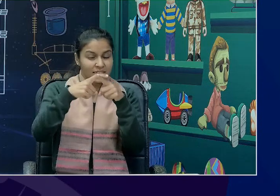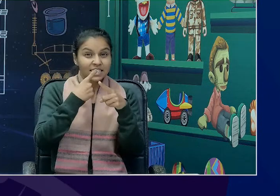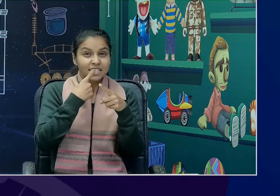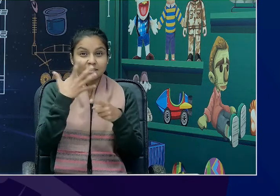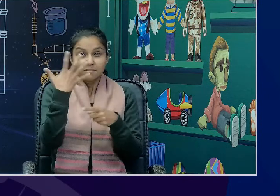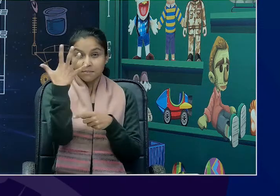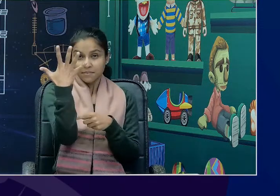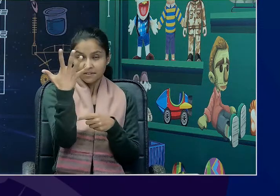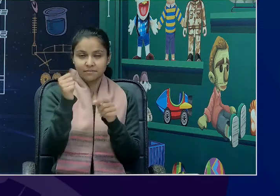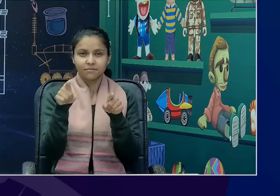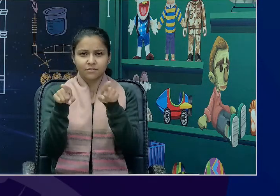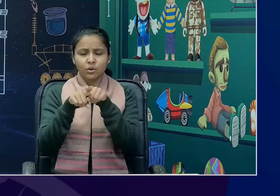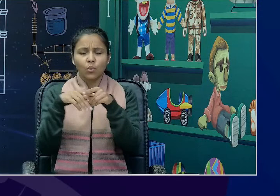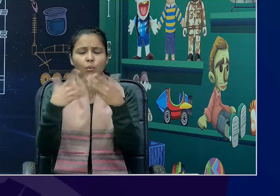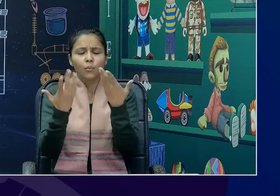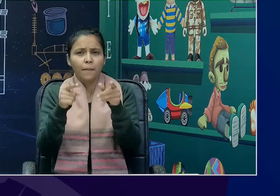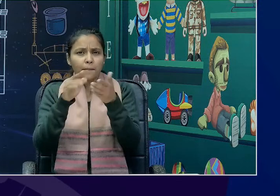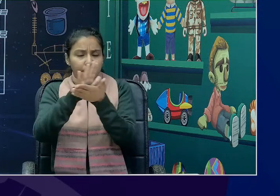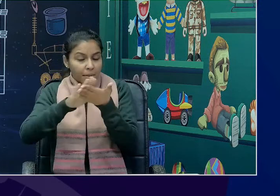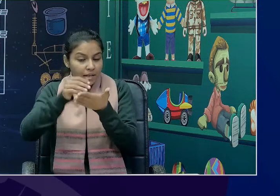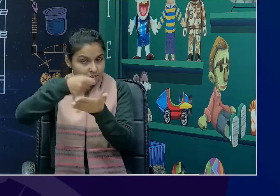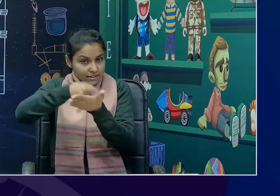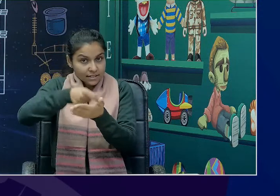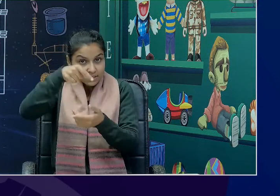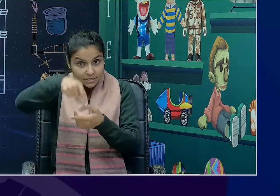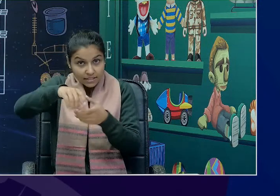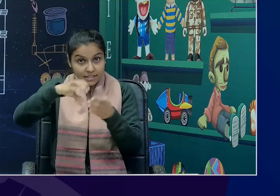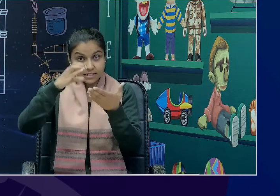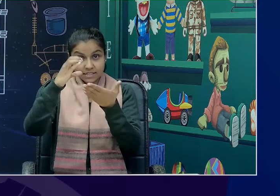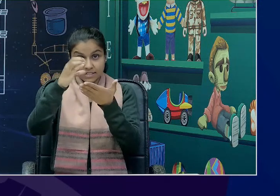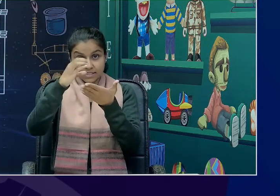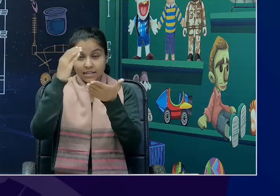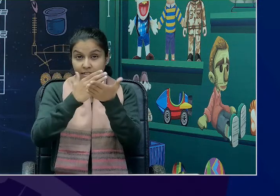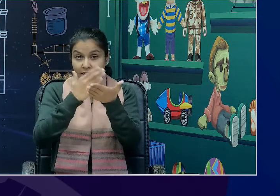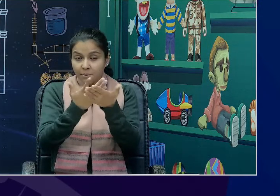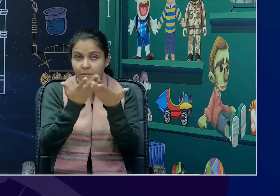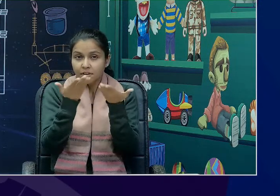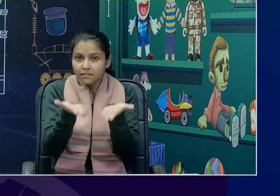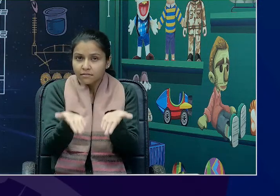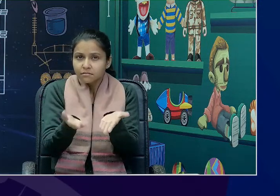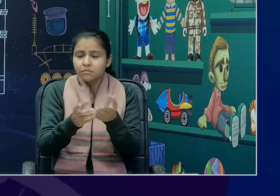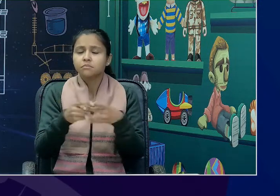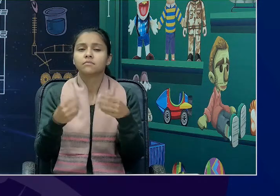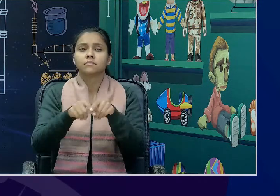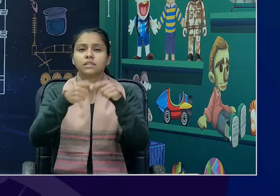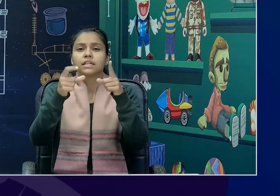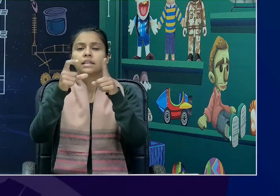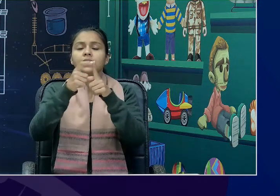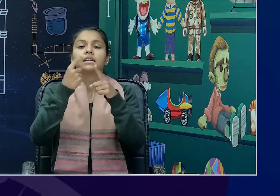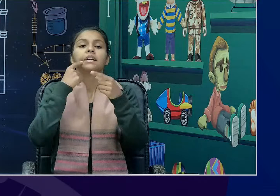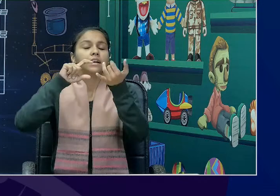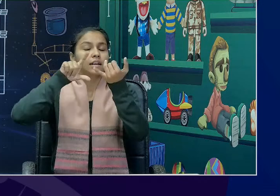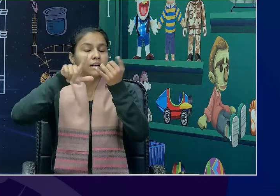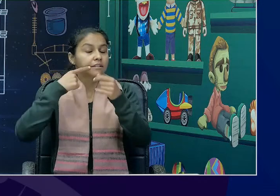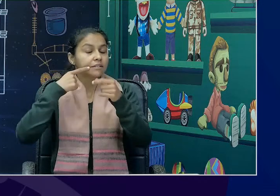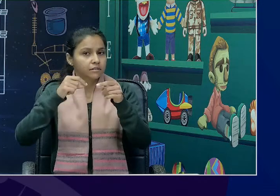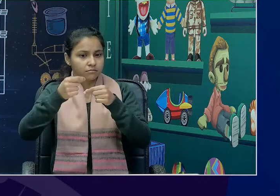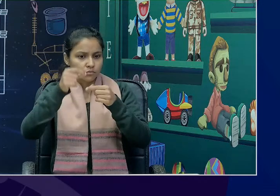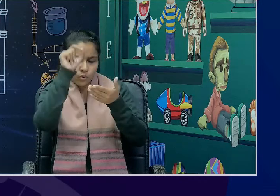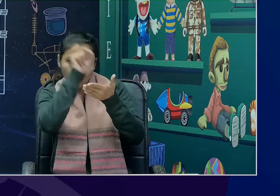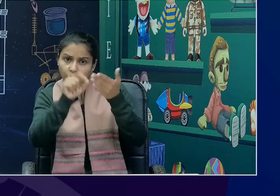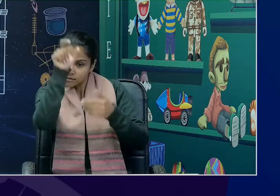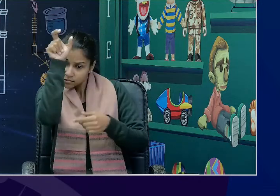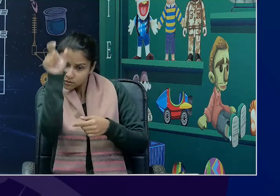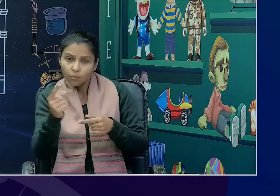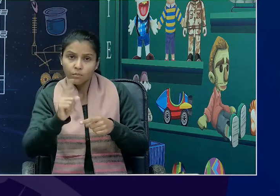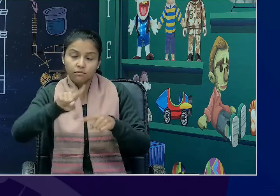trying to tell us? Basically, this chapter is a chapter which deals with the writer describing something which